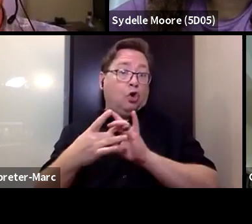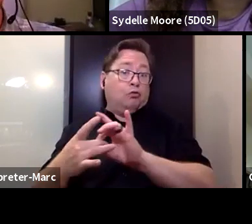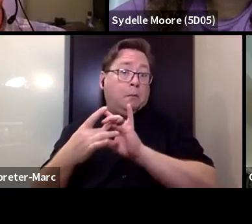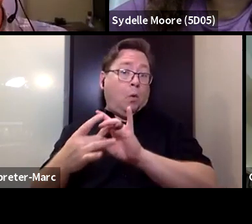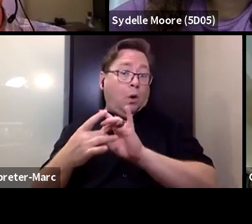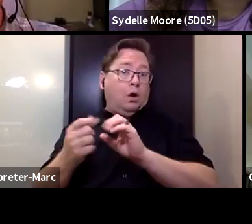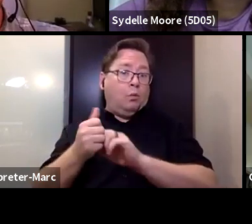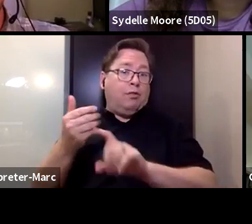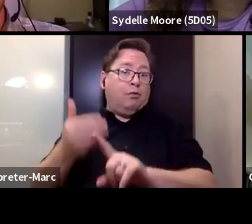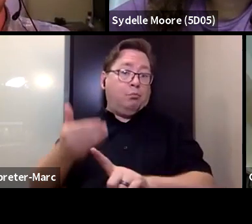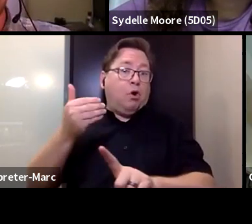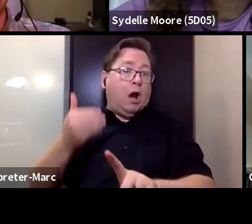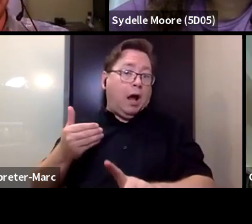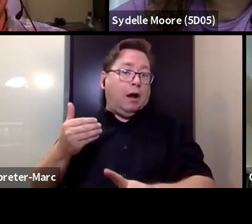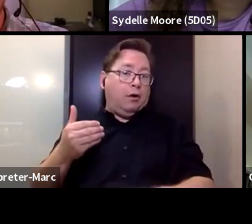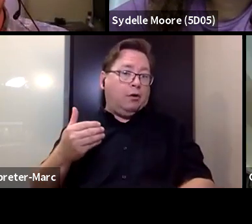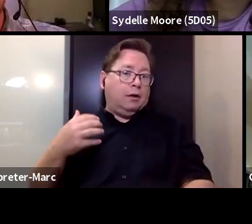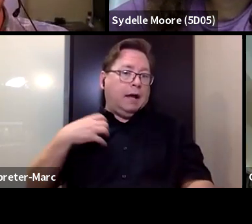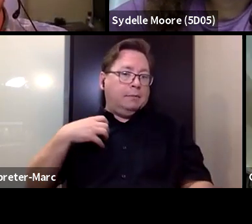prior captains. But